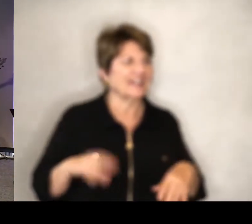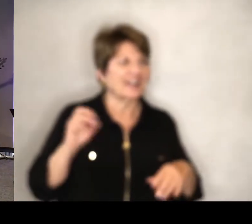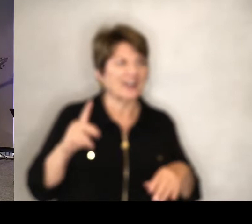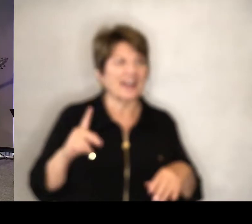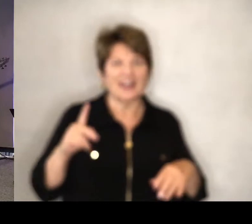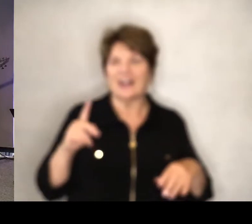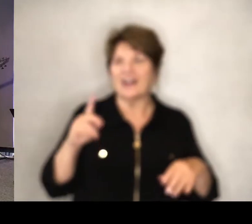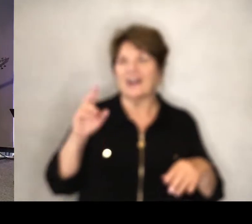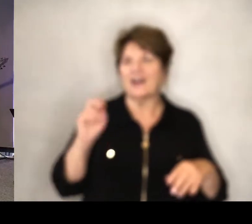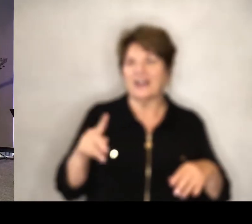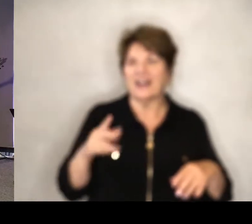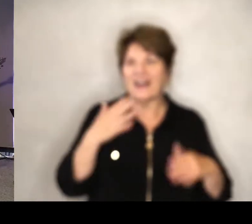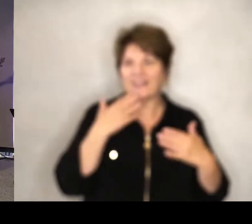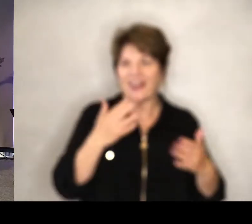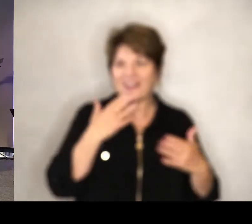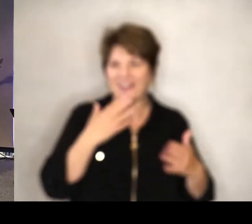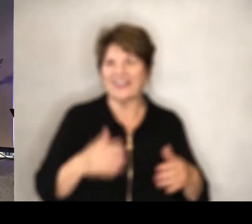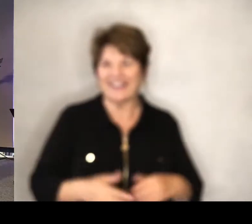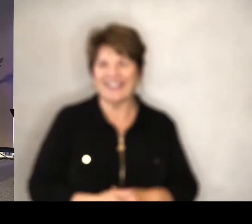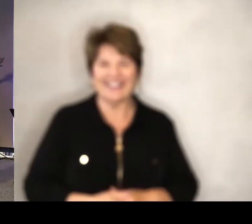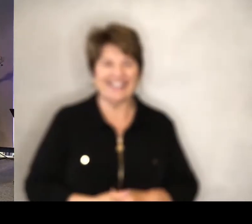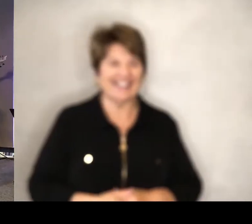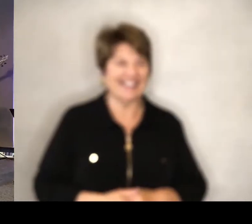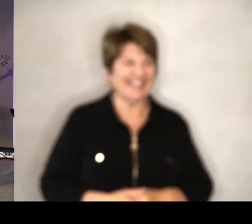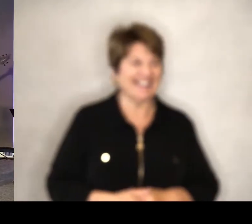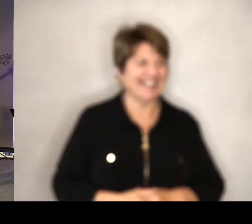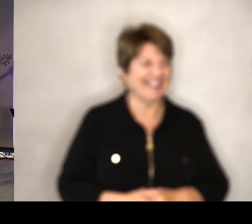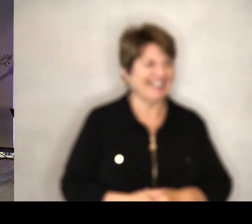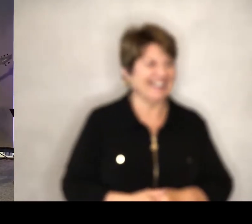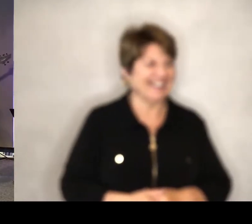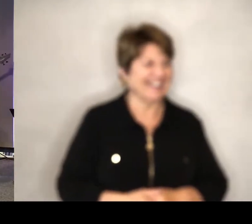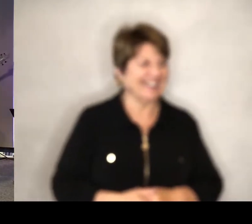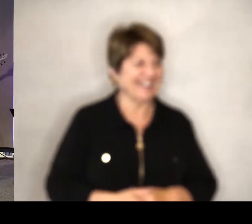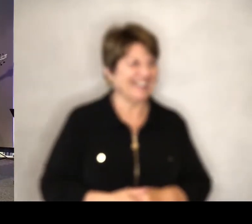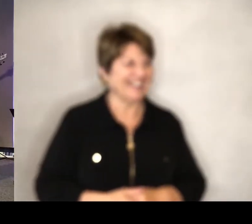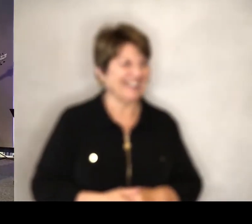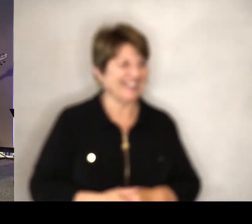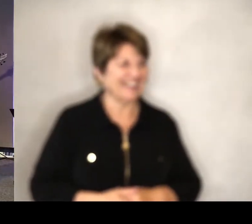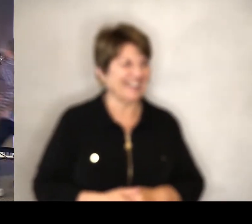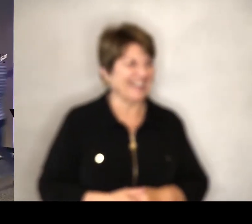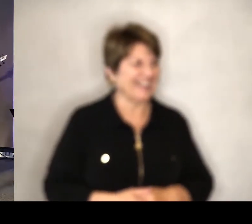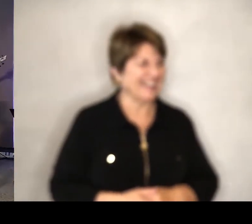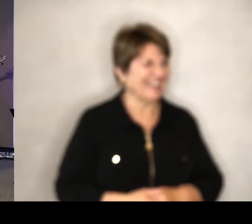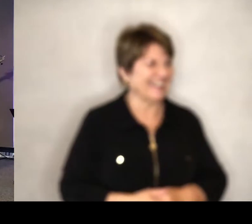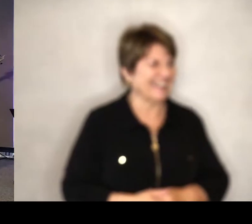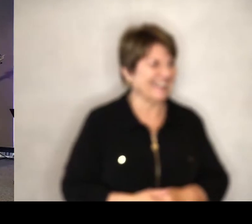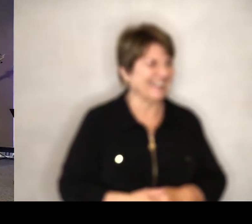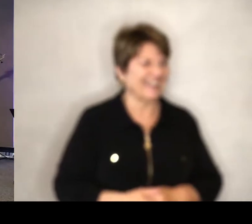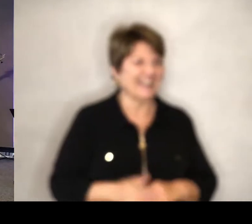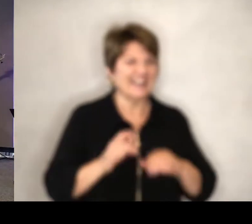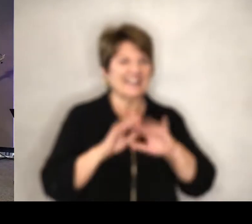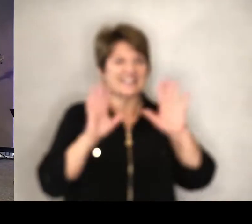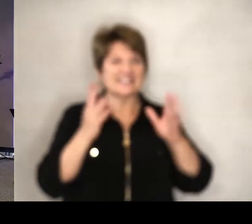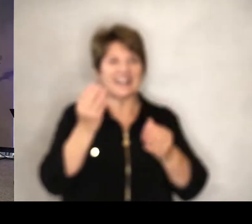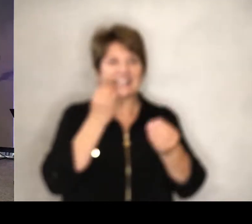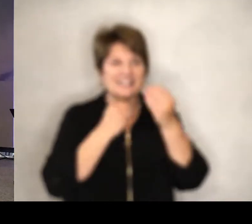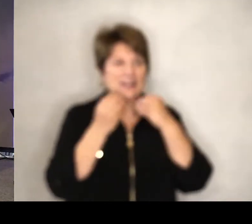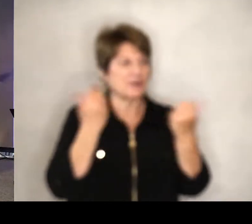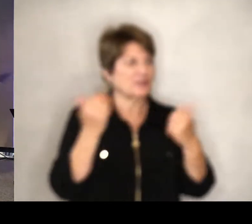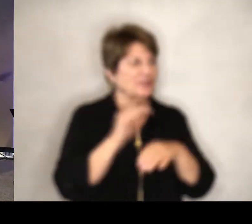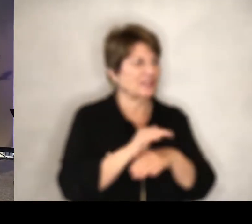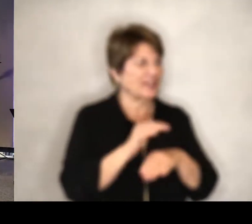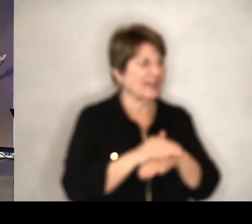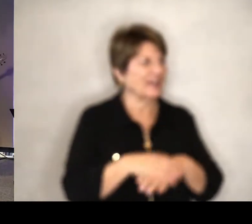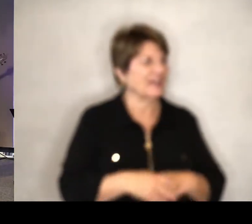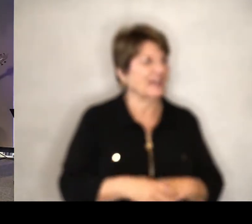Thank you so much. Okay. Thank you. Got it. Oh, Blaine's good. Okay. You can come back up. All right. Good. Sunday supper tonight.